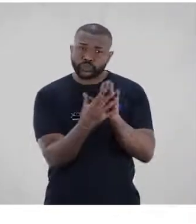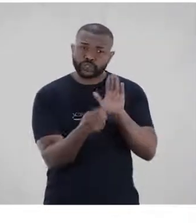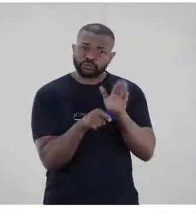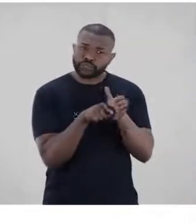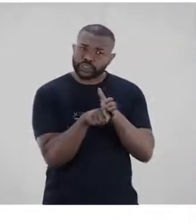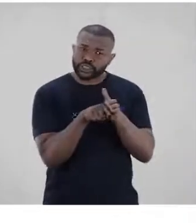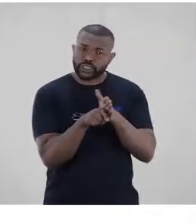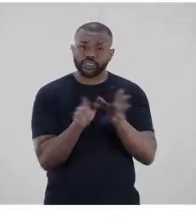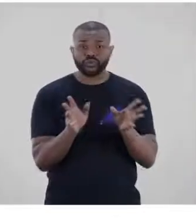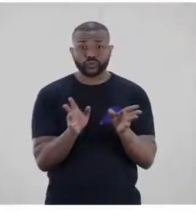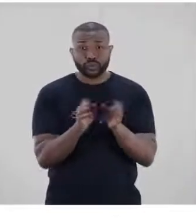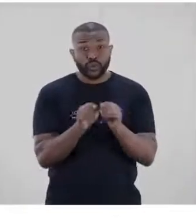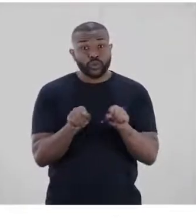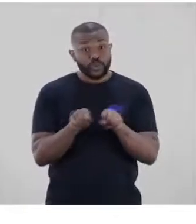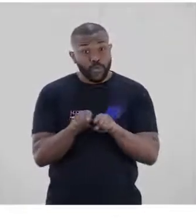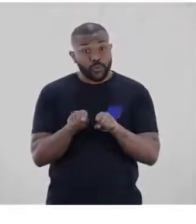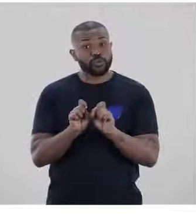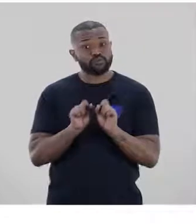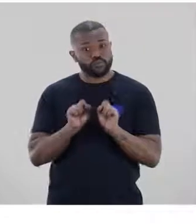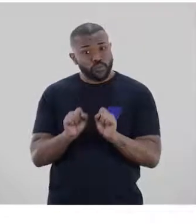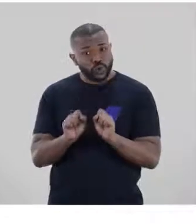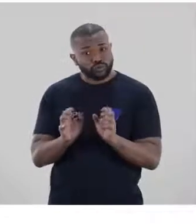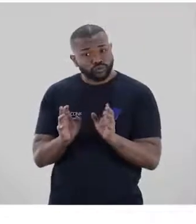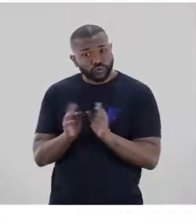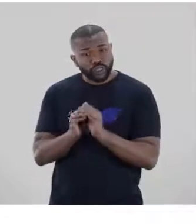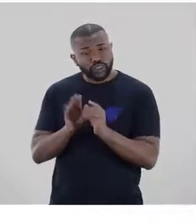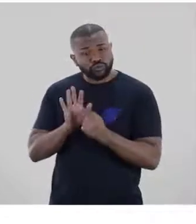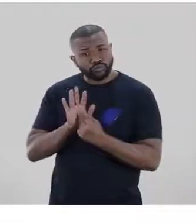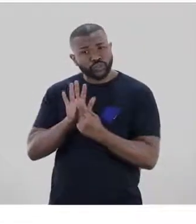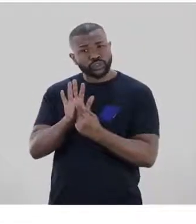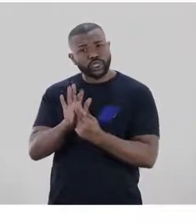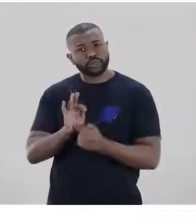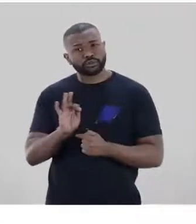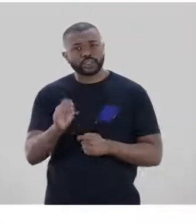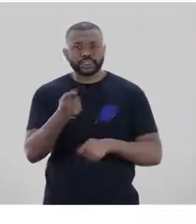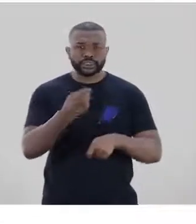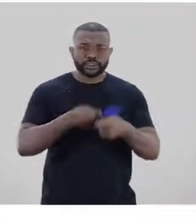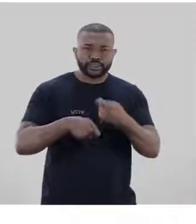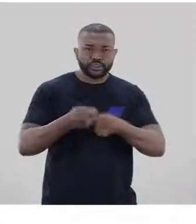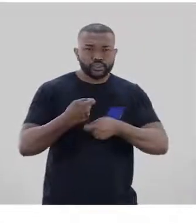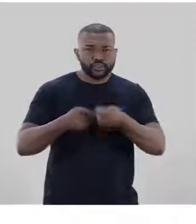data, or as a data analyst, run some reports to show the trends